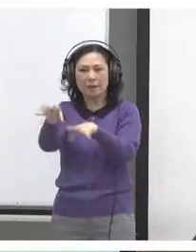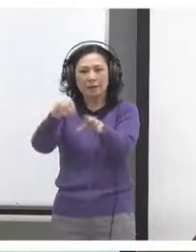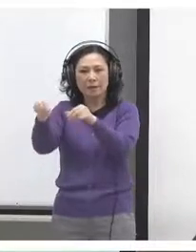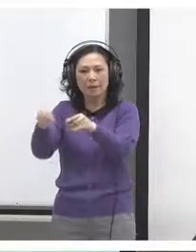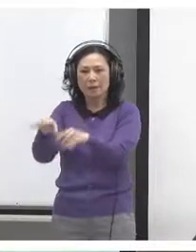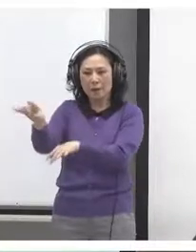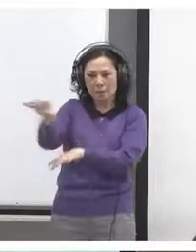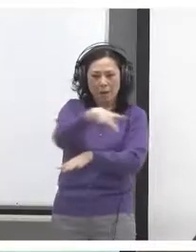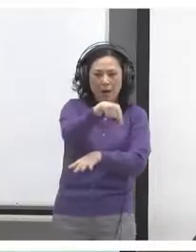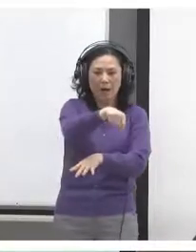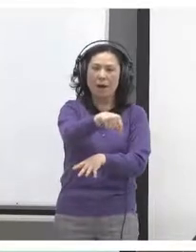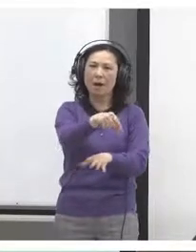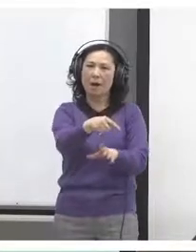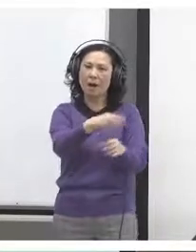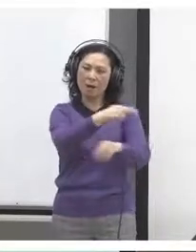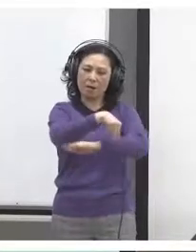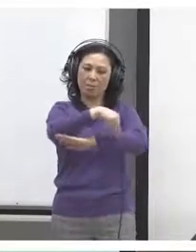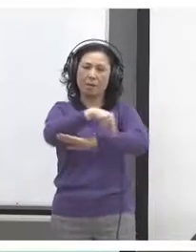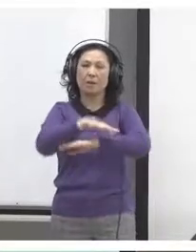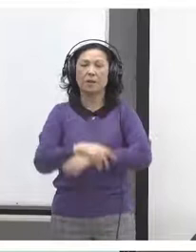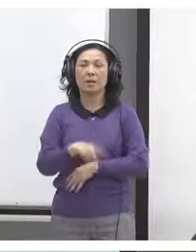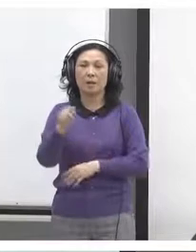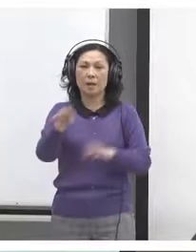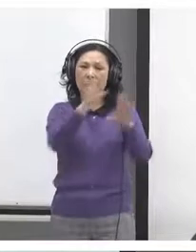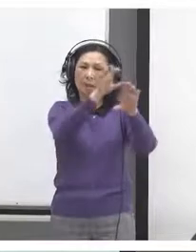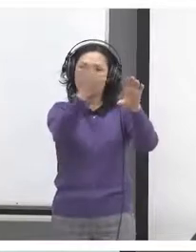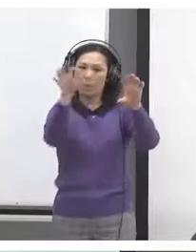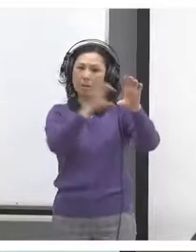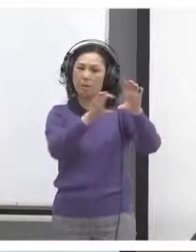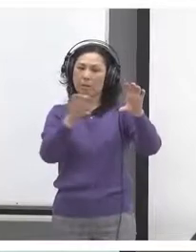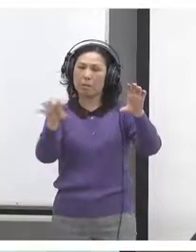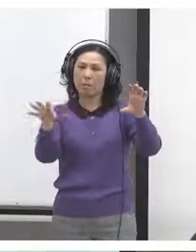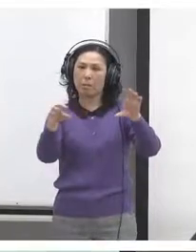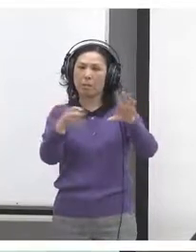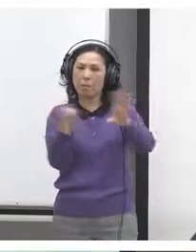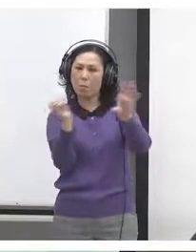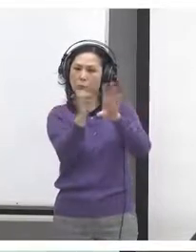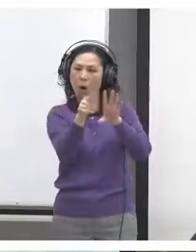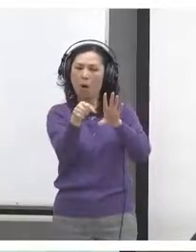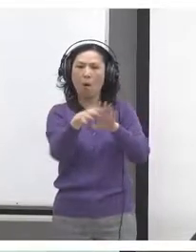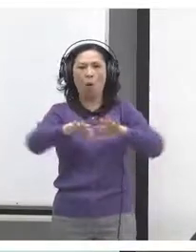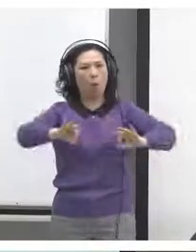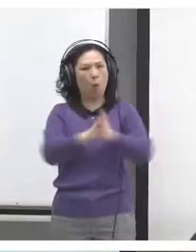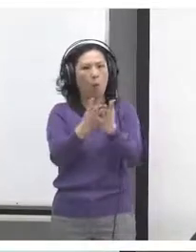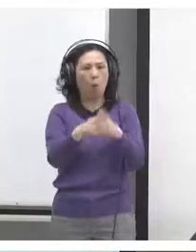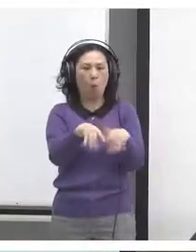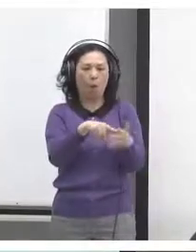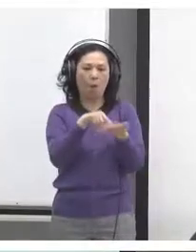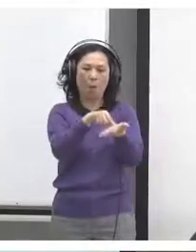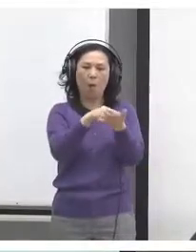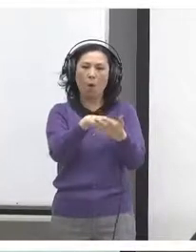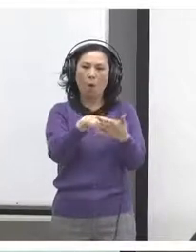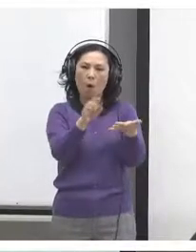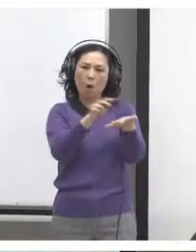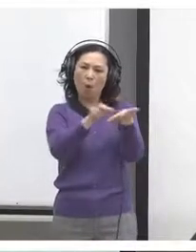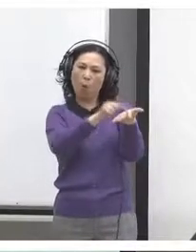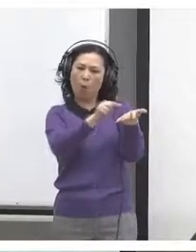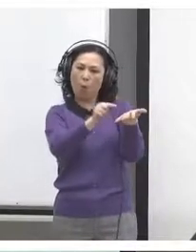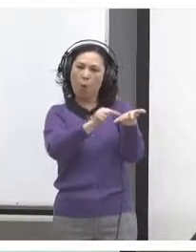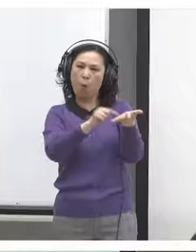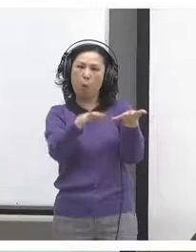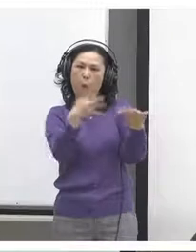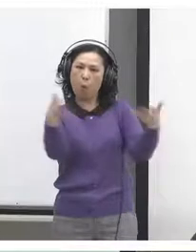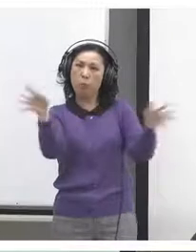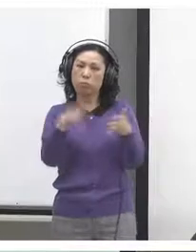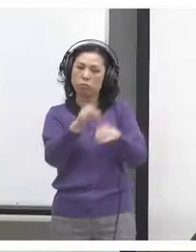because it was very well designed, as you see. Also, there was another reason that makes it